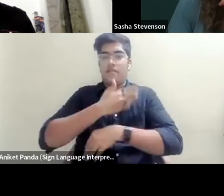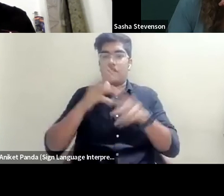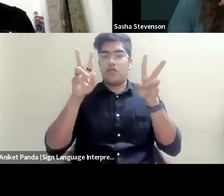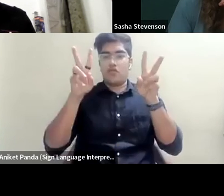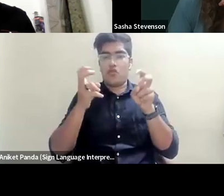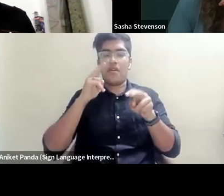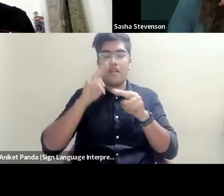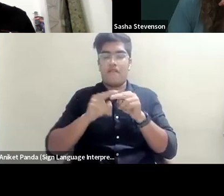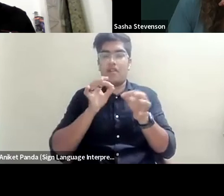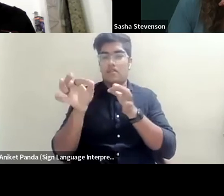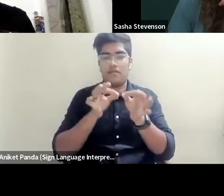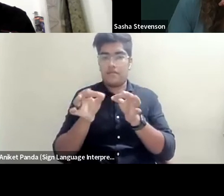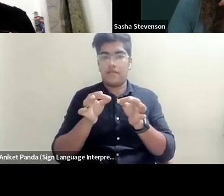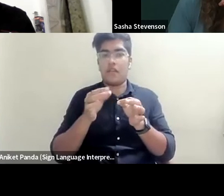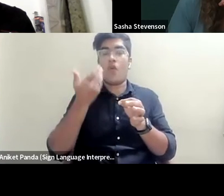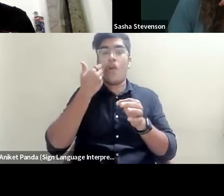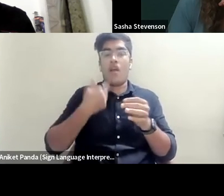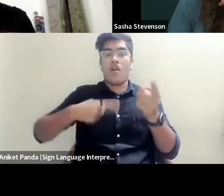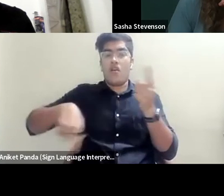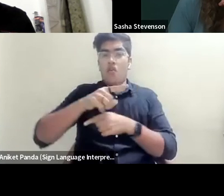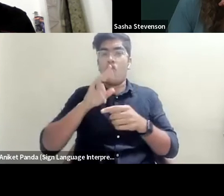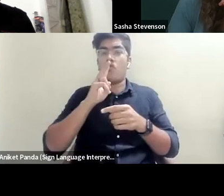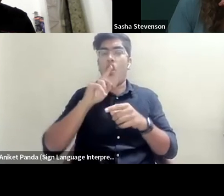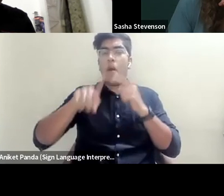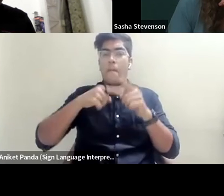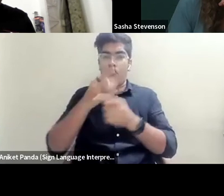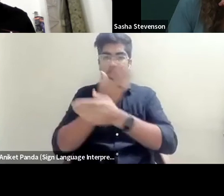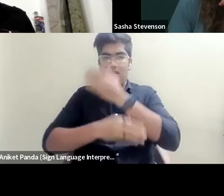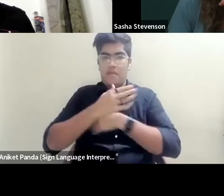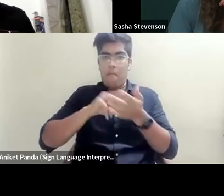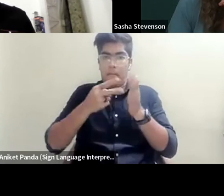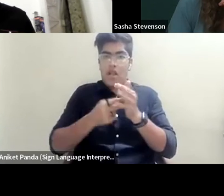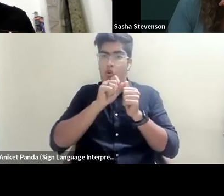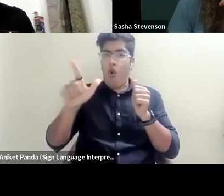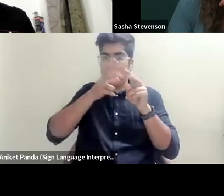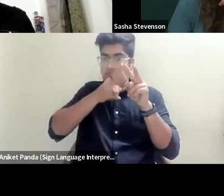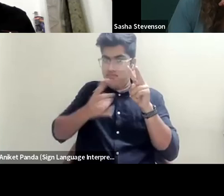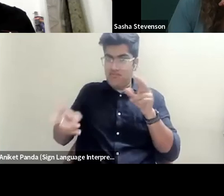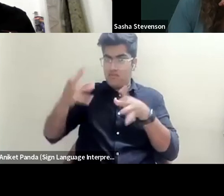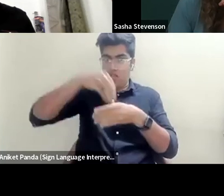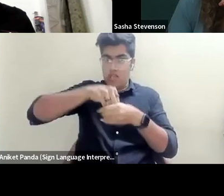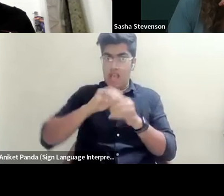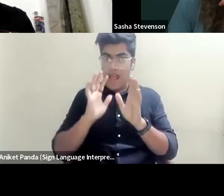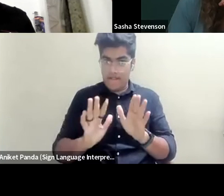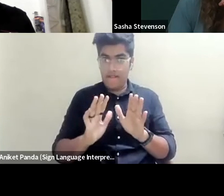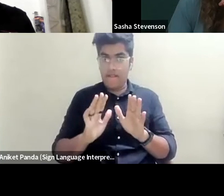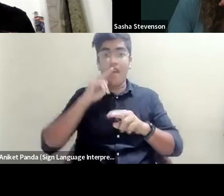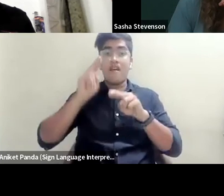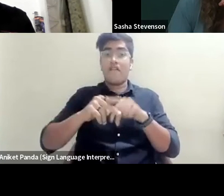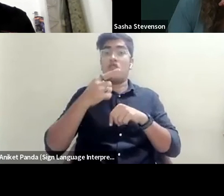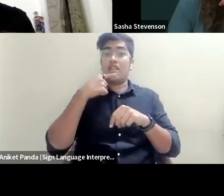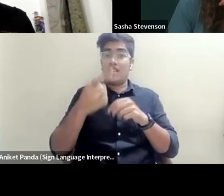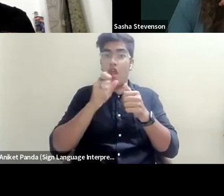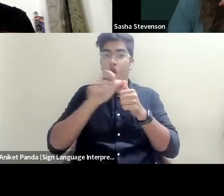so Yes. when you talk about disability, are you talking about all disabilities? And if you're talking about all disabilities, can you really represent